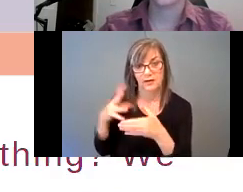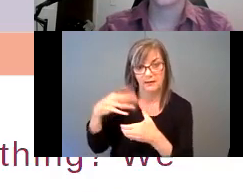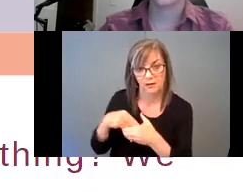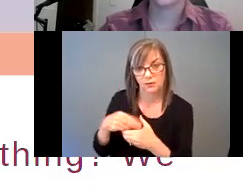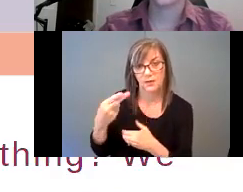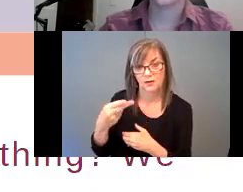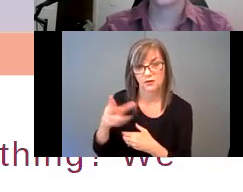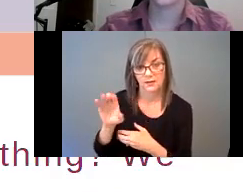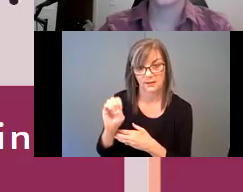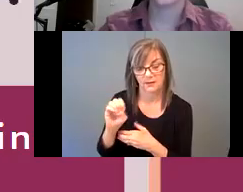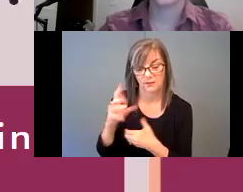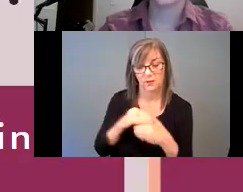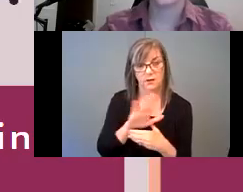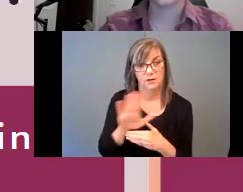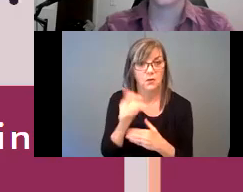daily work.